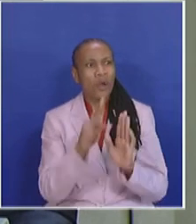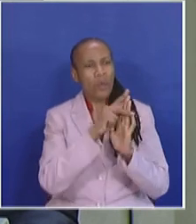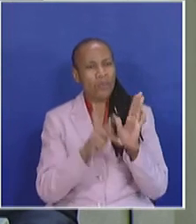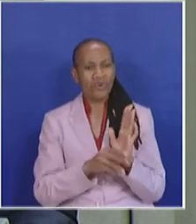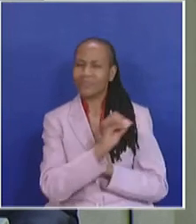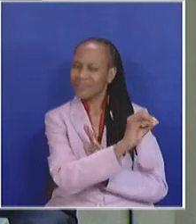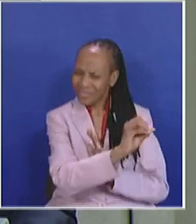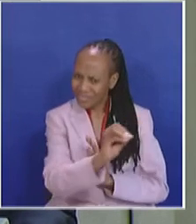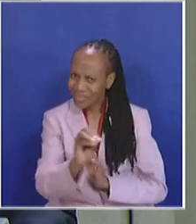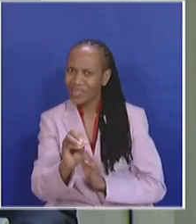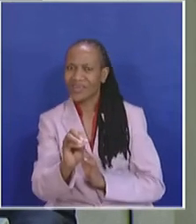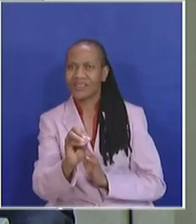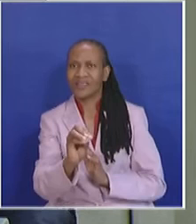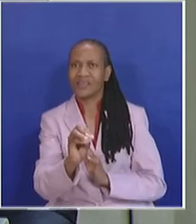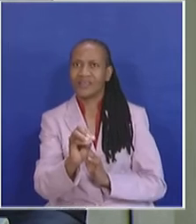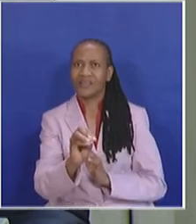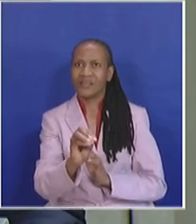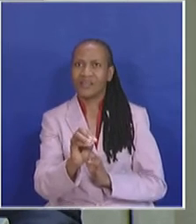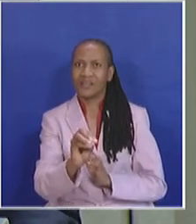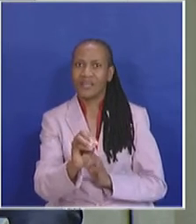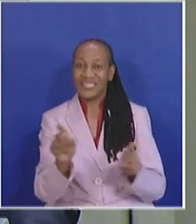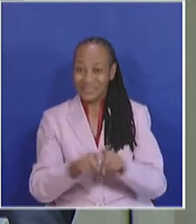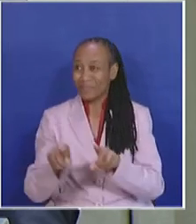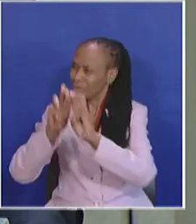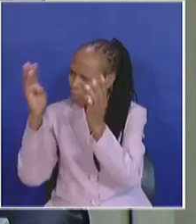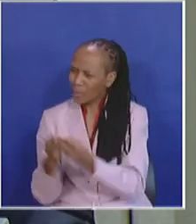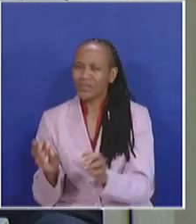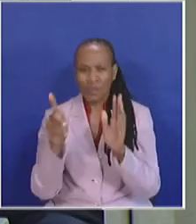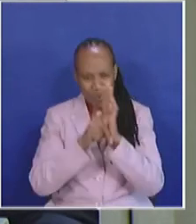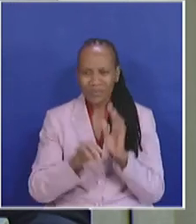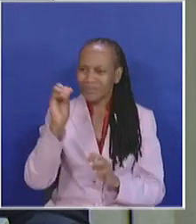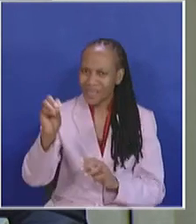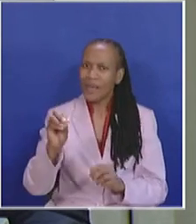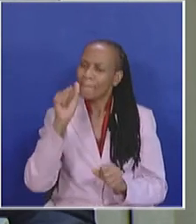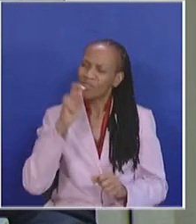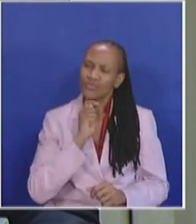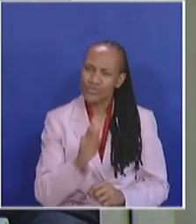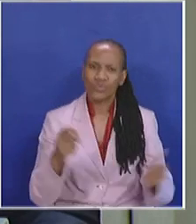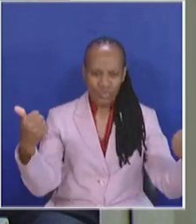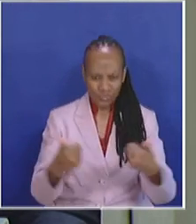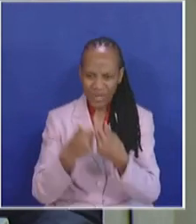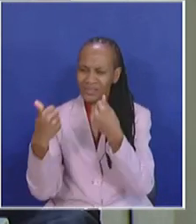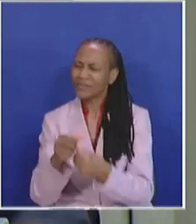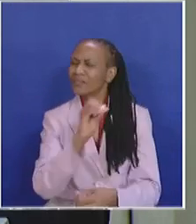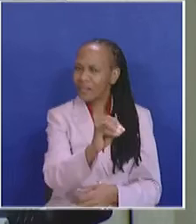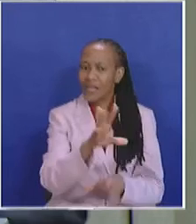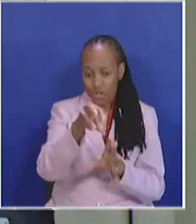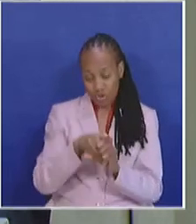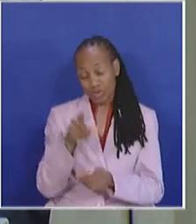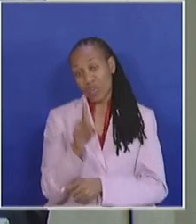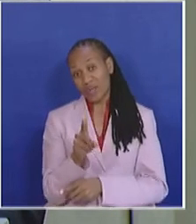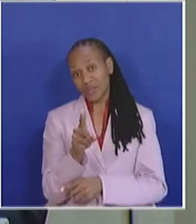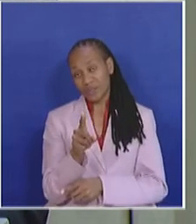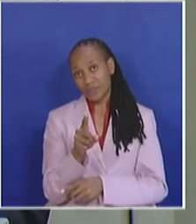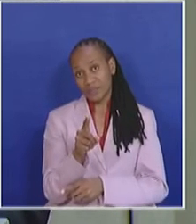major infrastructure anywhere in the world doesn't come without challenges. This will include, but not